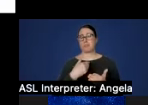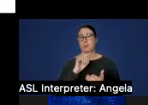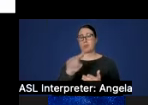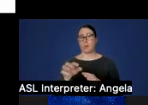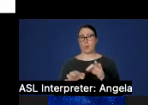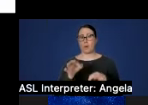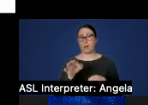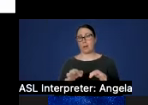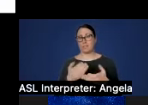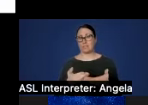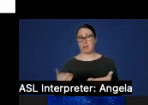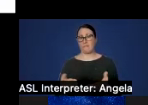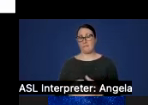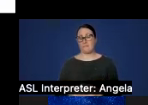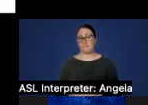and